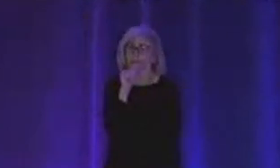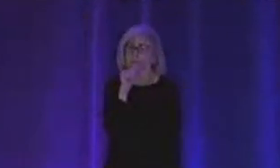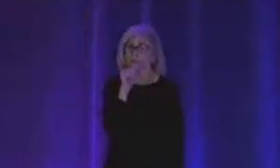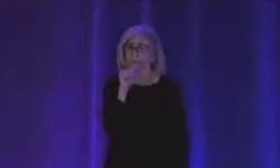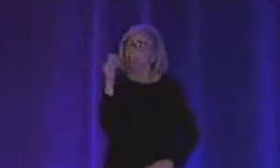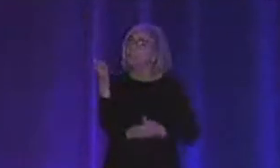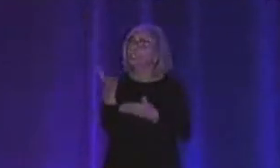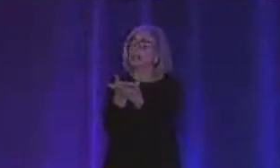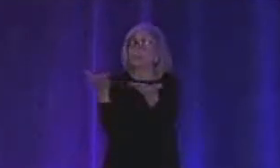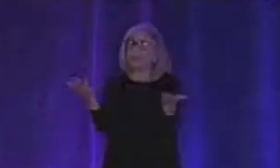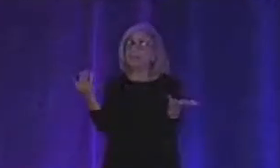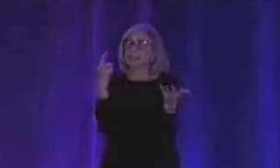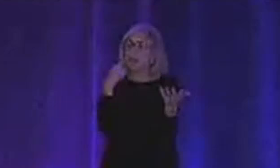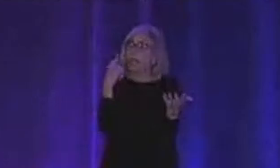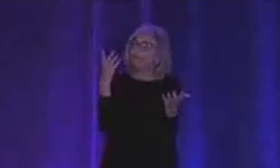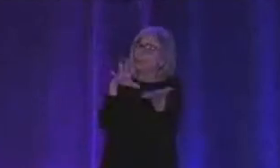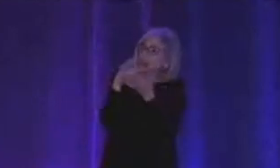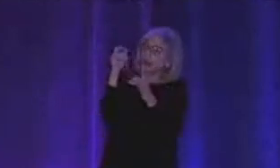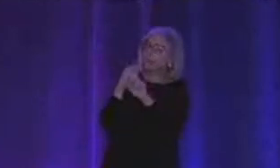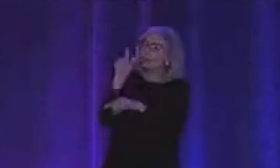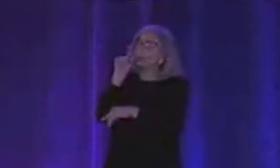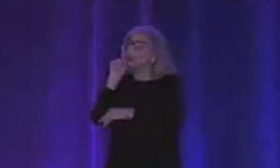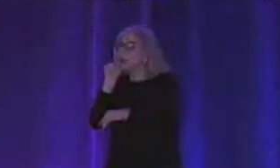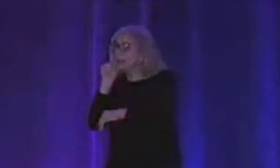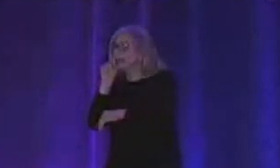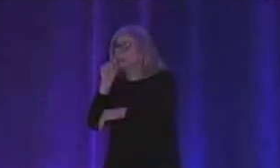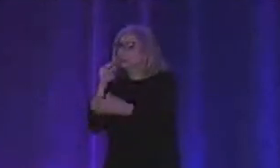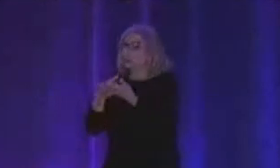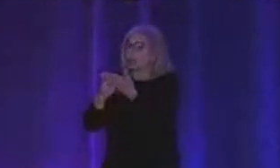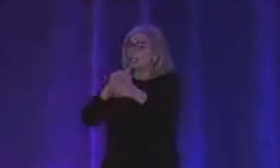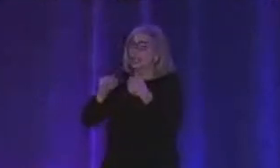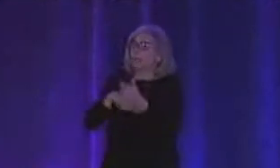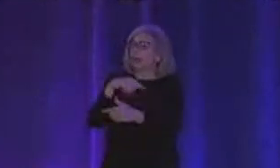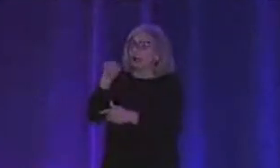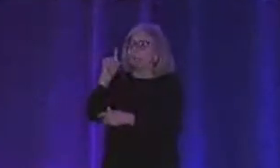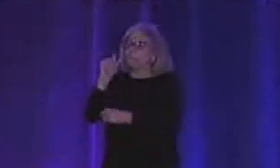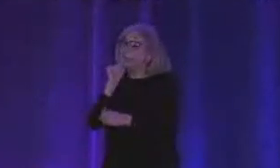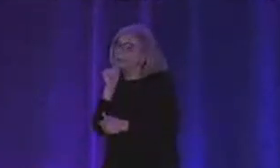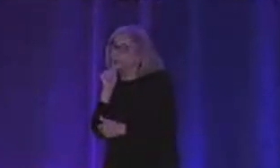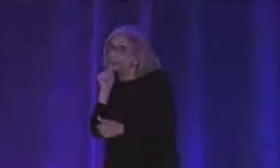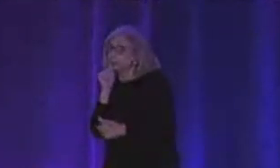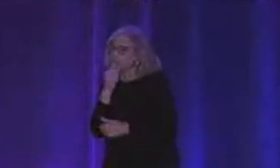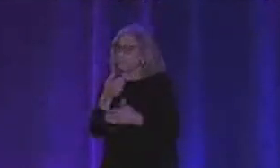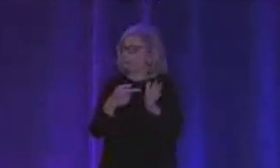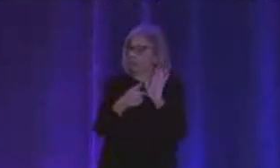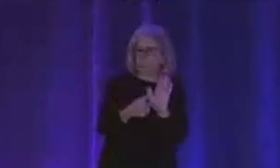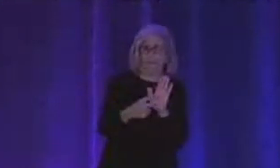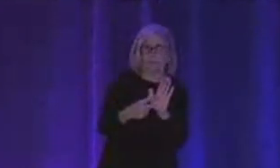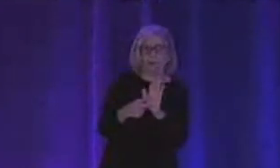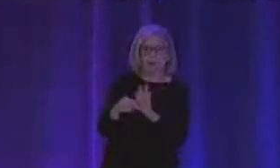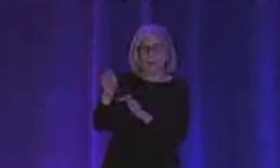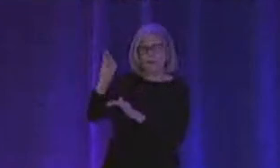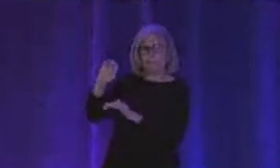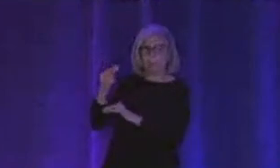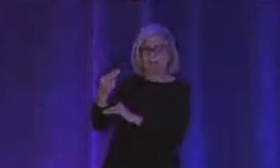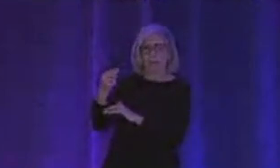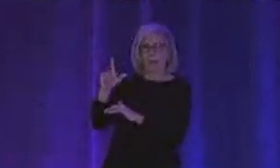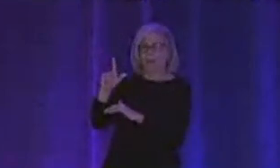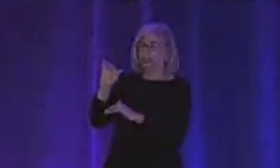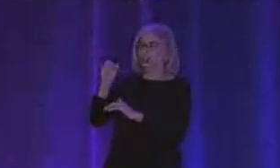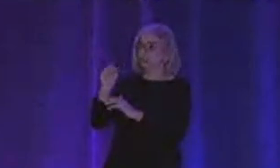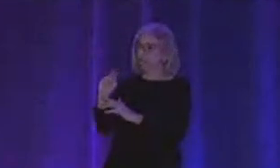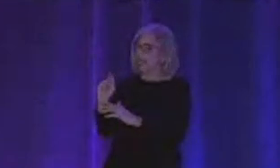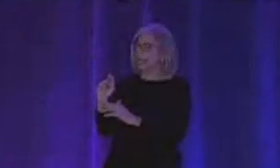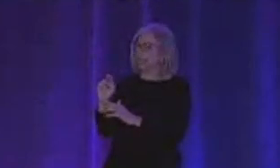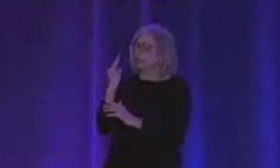couple of things that I've gathered from Twitter with other people talking about passwords. So for example, Michael Chan, some of you may know him from